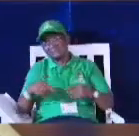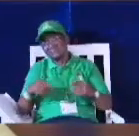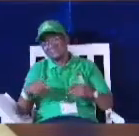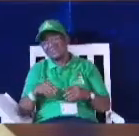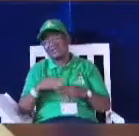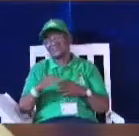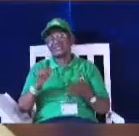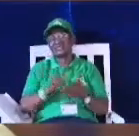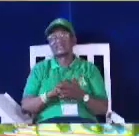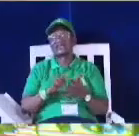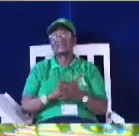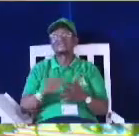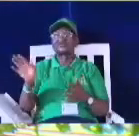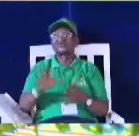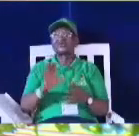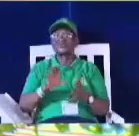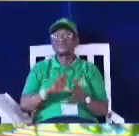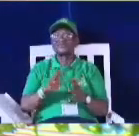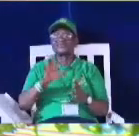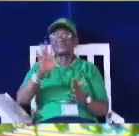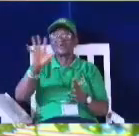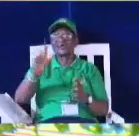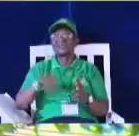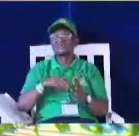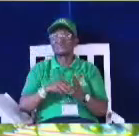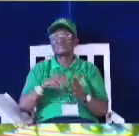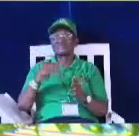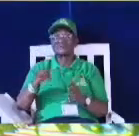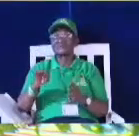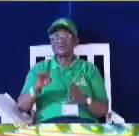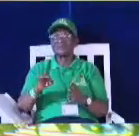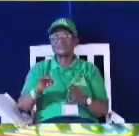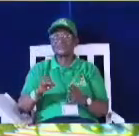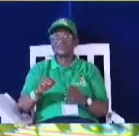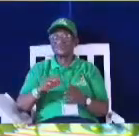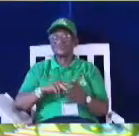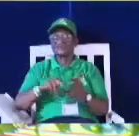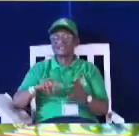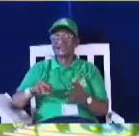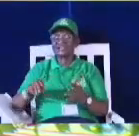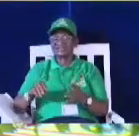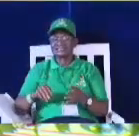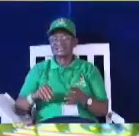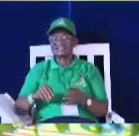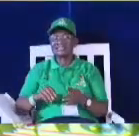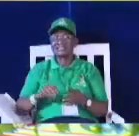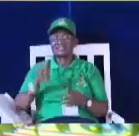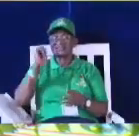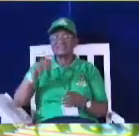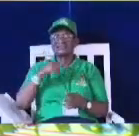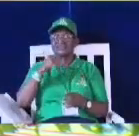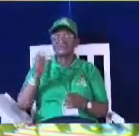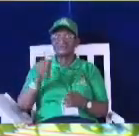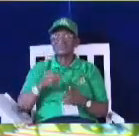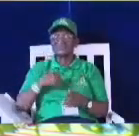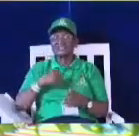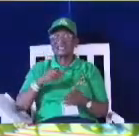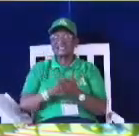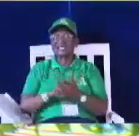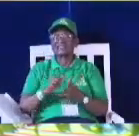he asked me to tell them, every one of you, go ahead, touch your toes. And they were all healed.